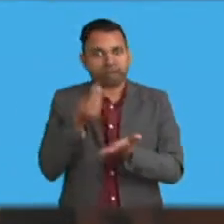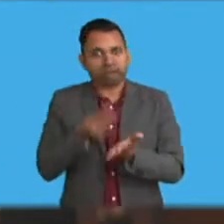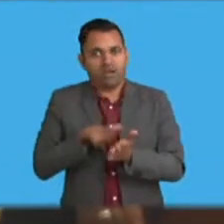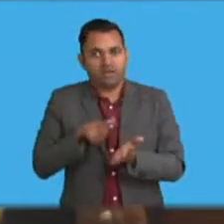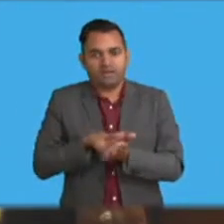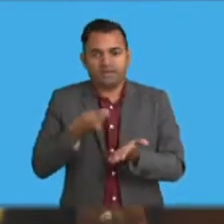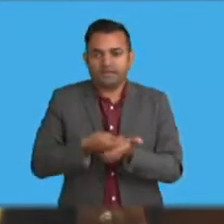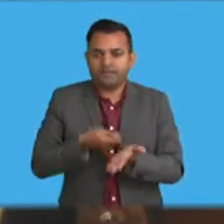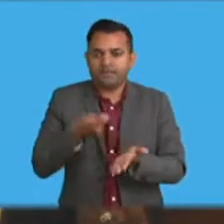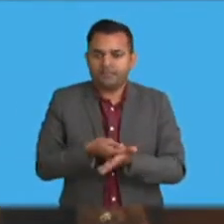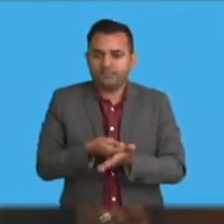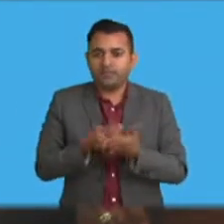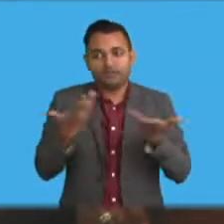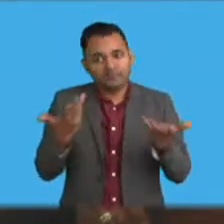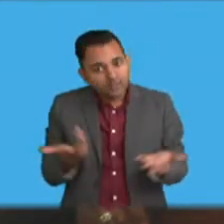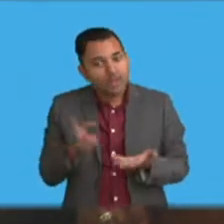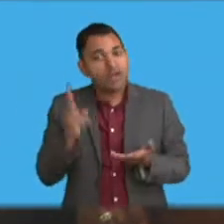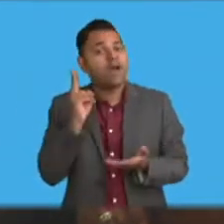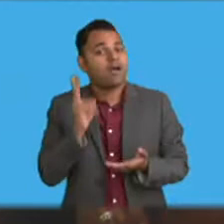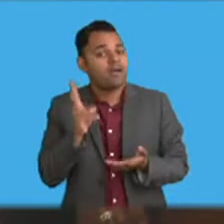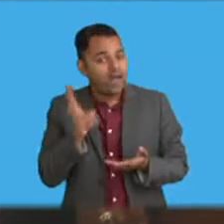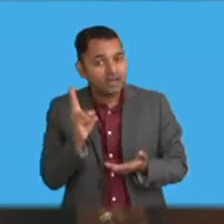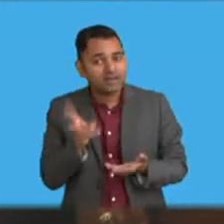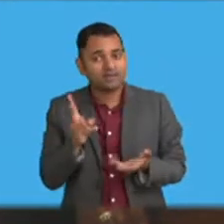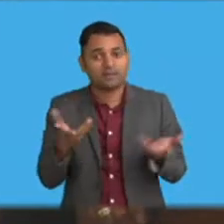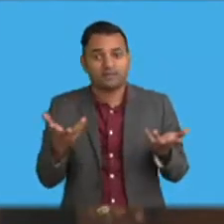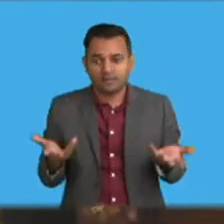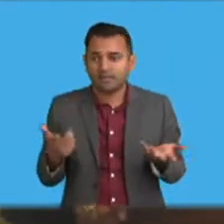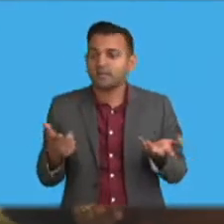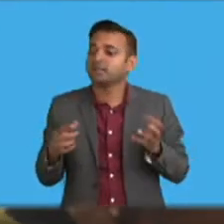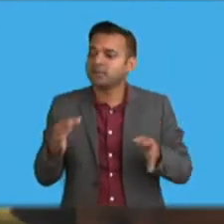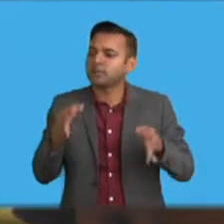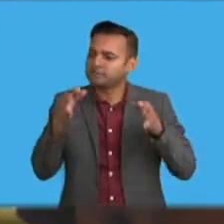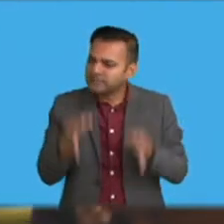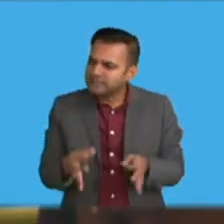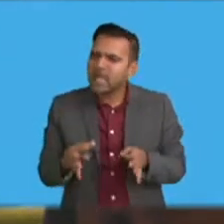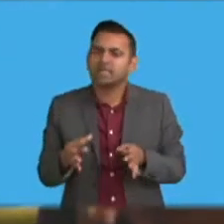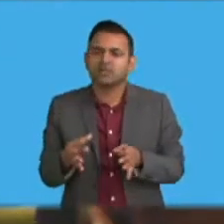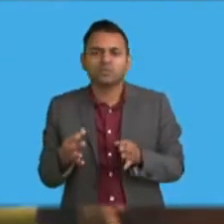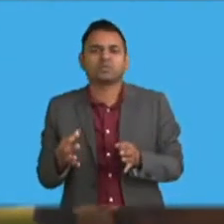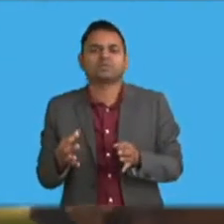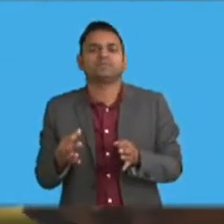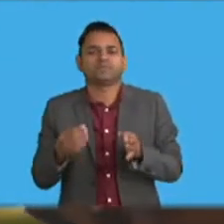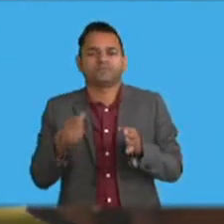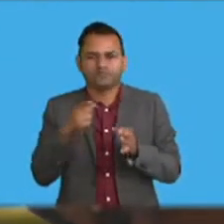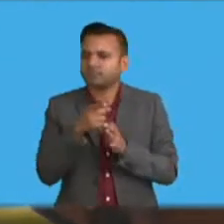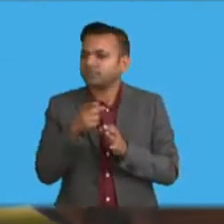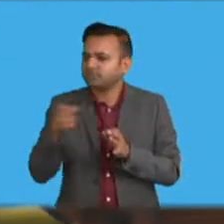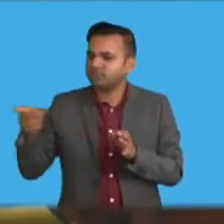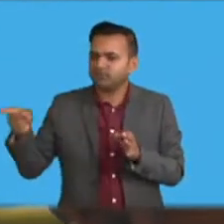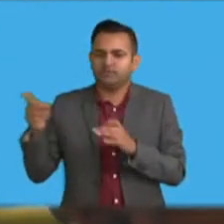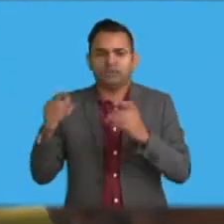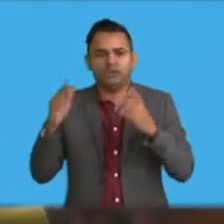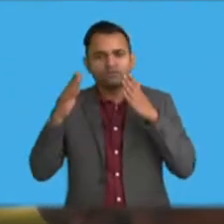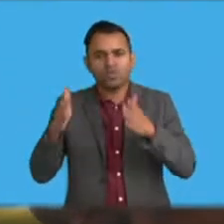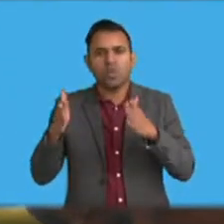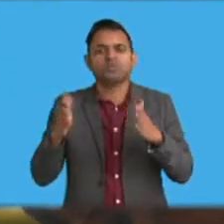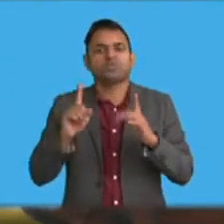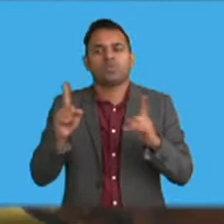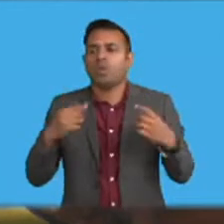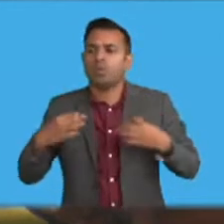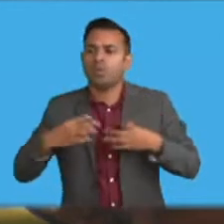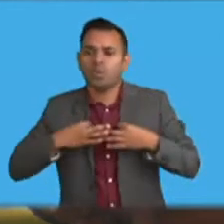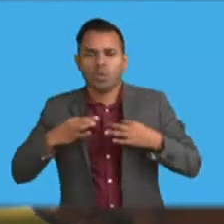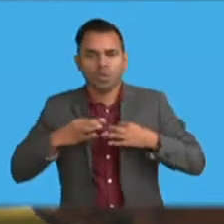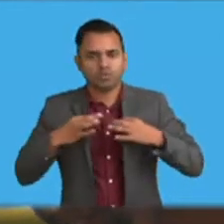Once again, she has now decided she's going to diversify and go into retail of clothing. Mr. Rakesh Narayan, Madam